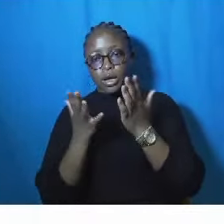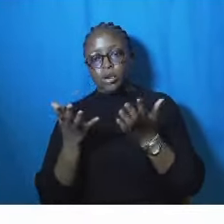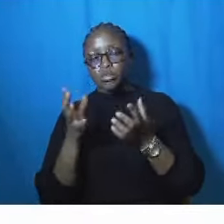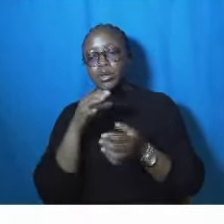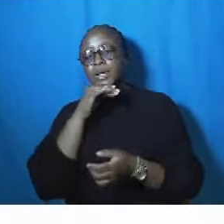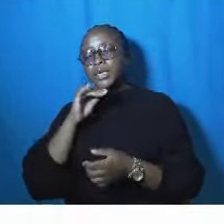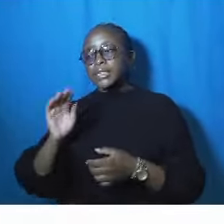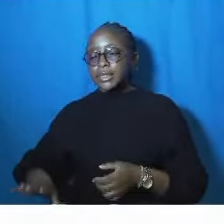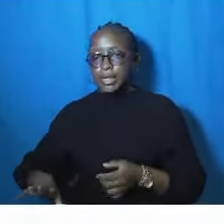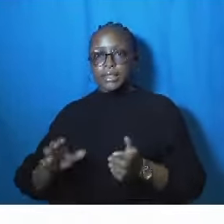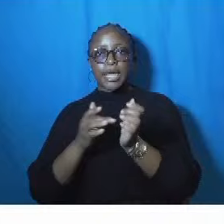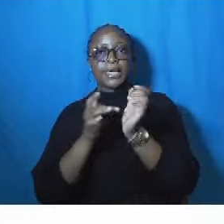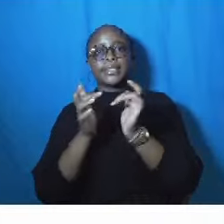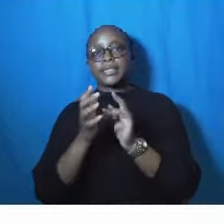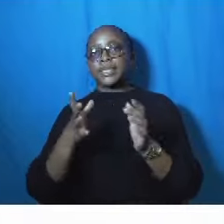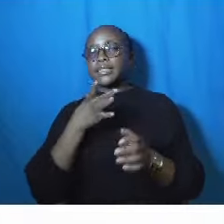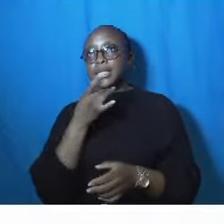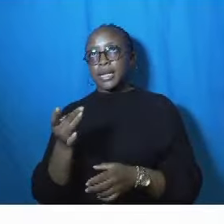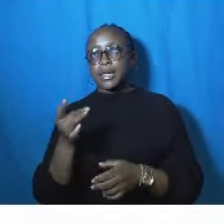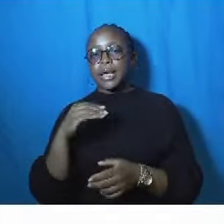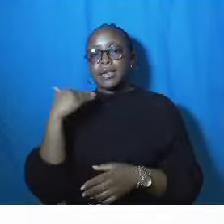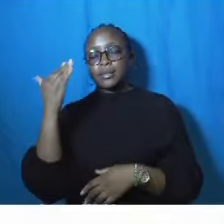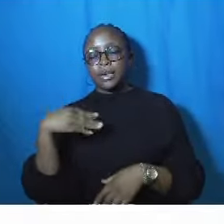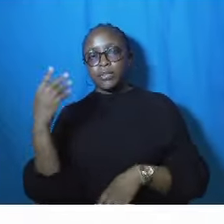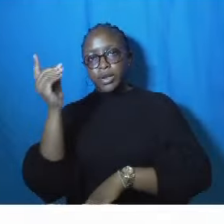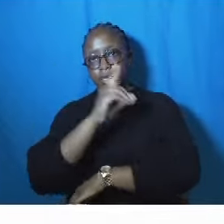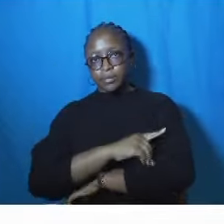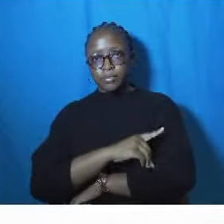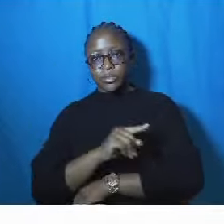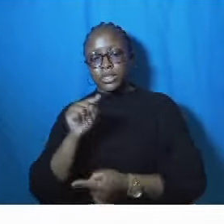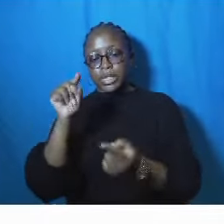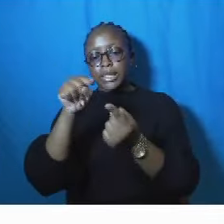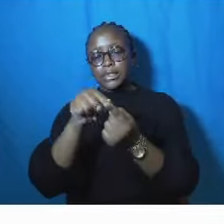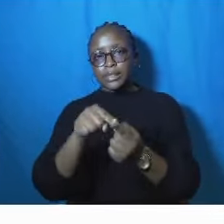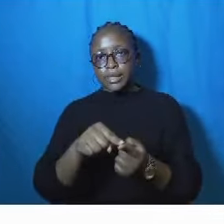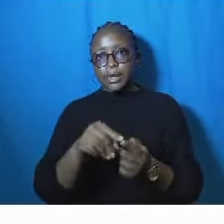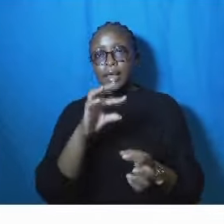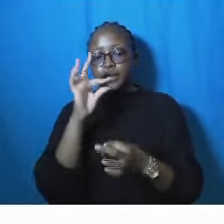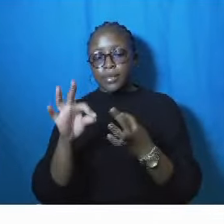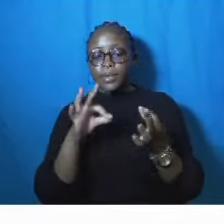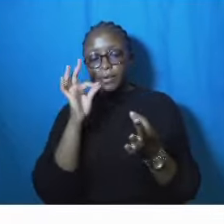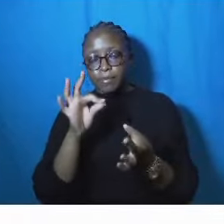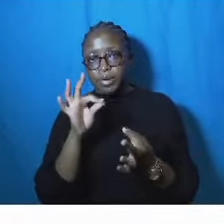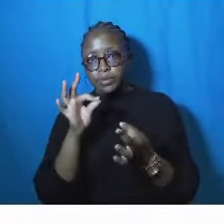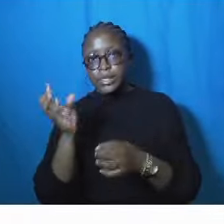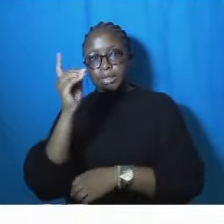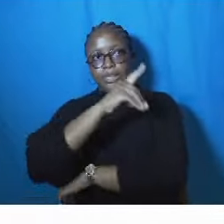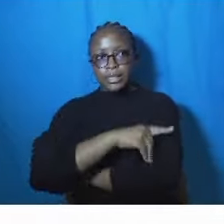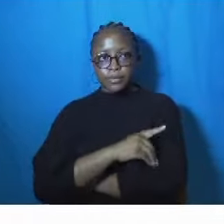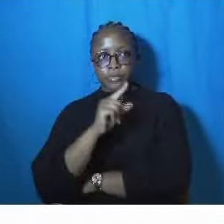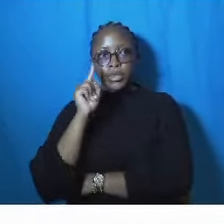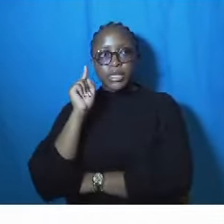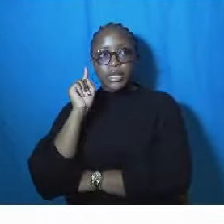until that perfect day when he shall have us shine like the sun.